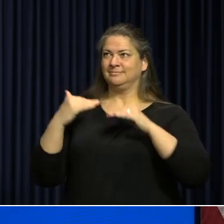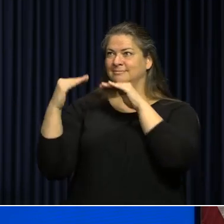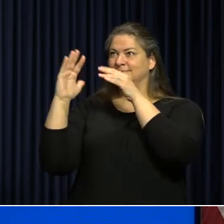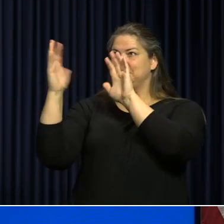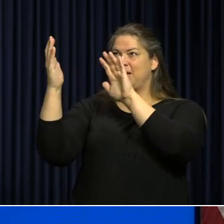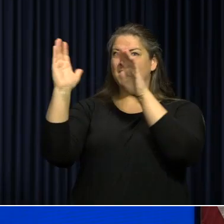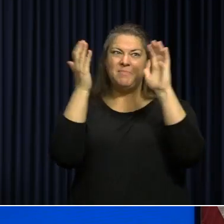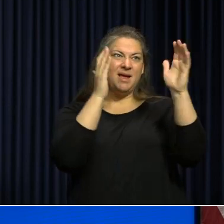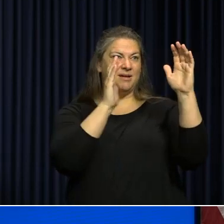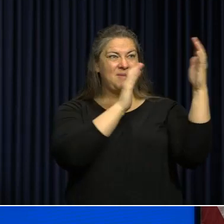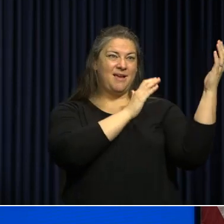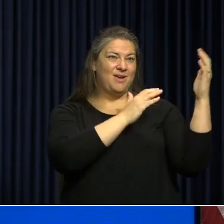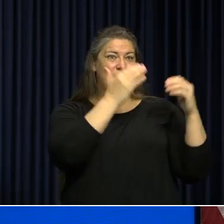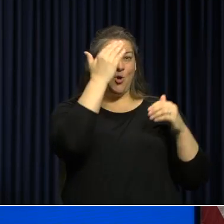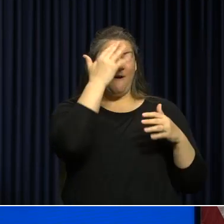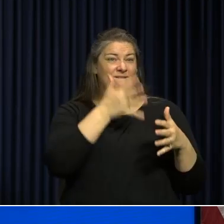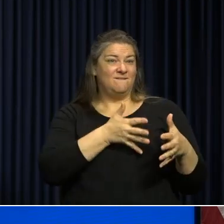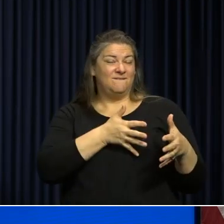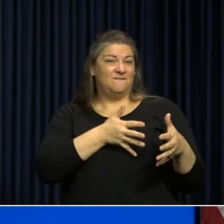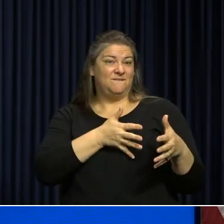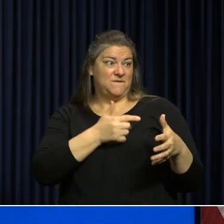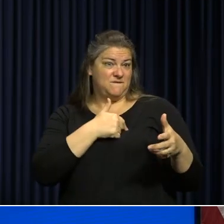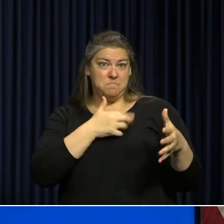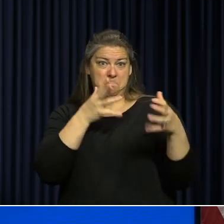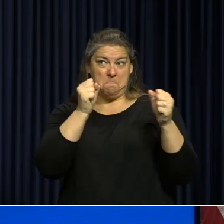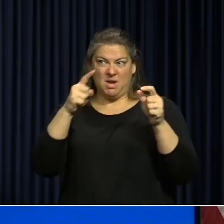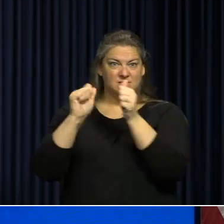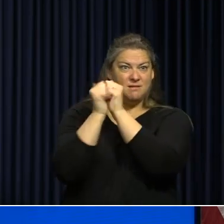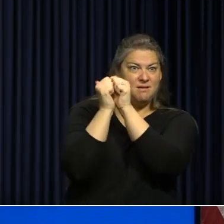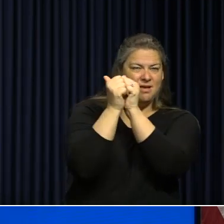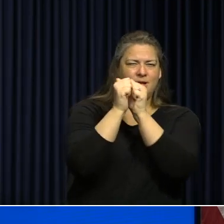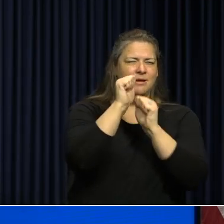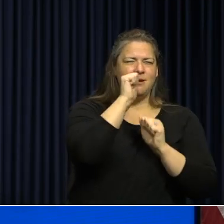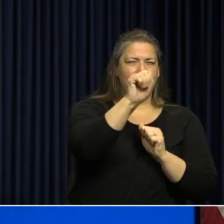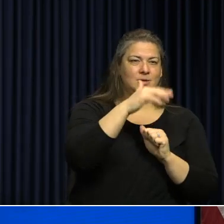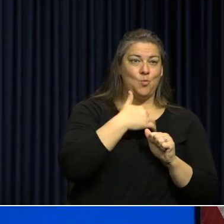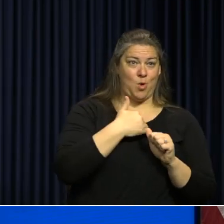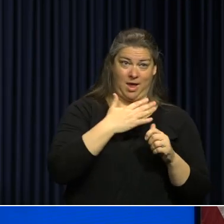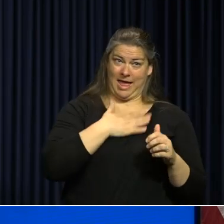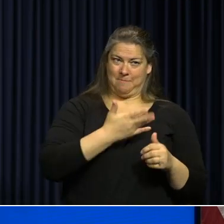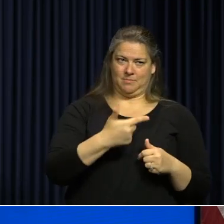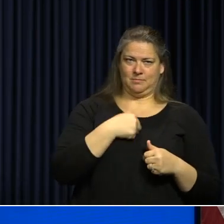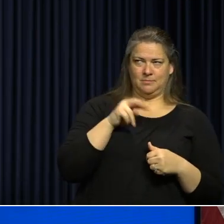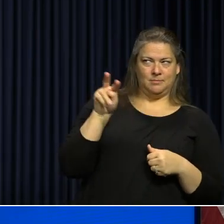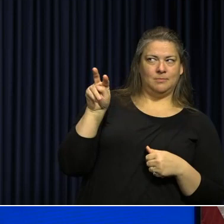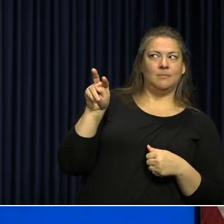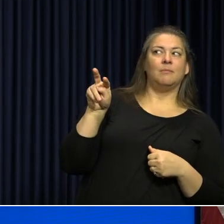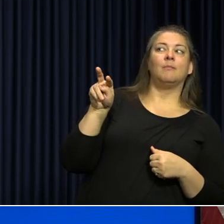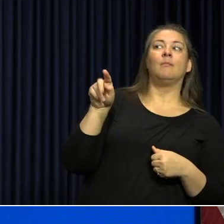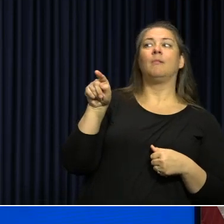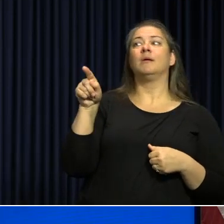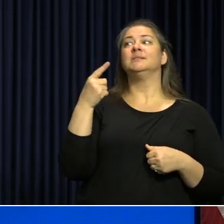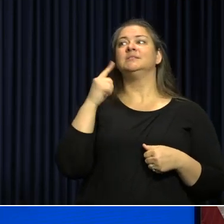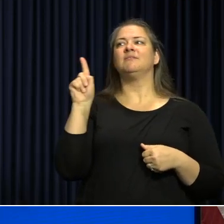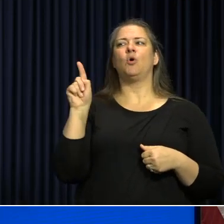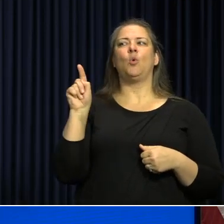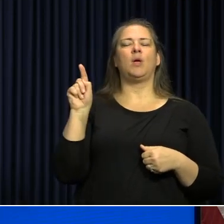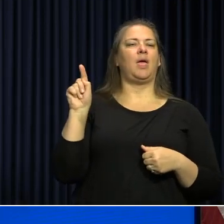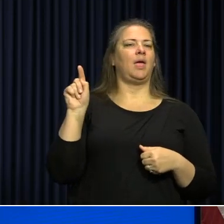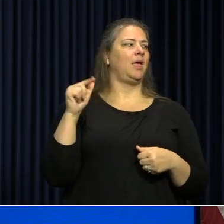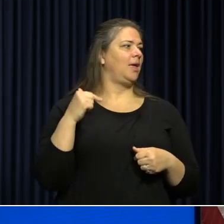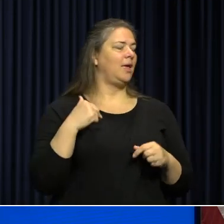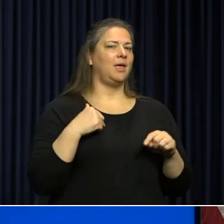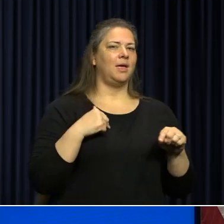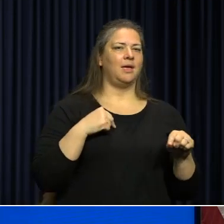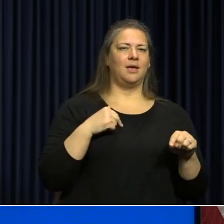is the canary in the coal mine, and we're happy to watch what happens there. Ours is to do it the smartest